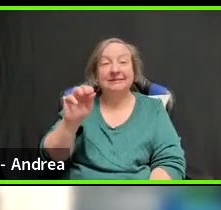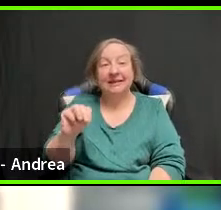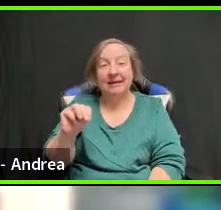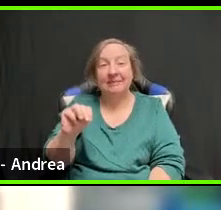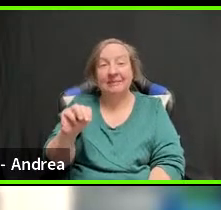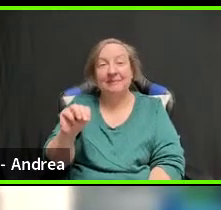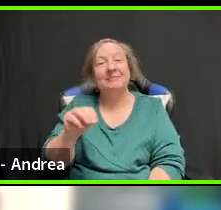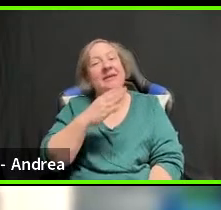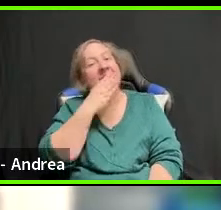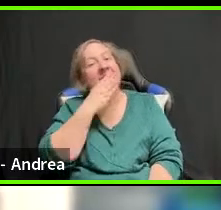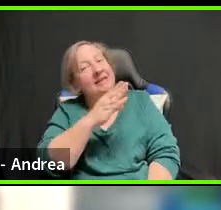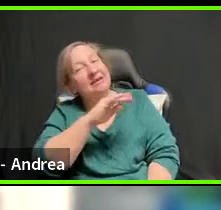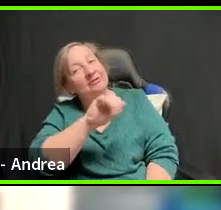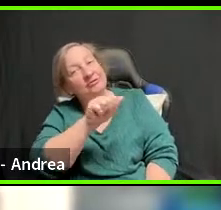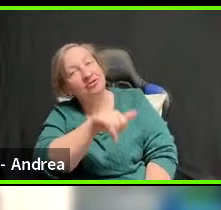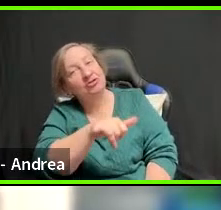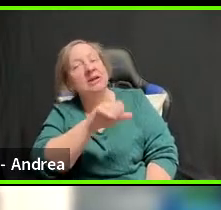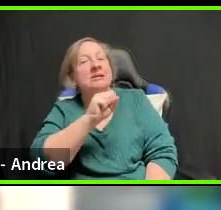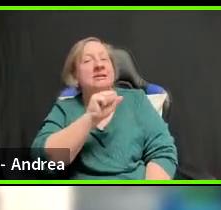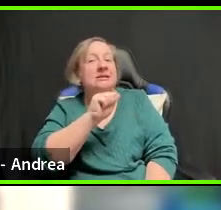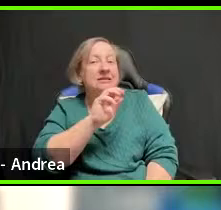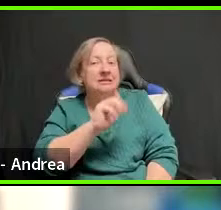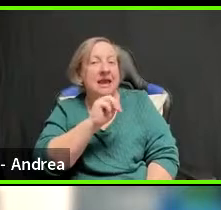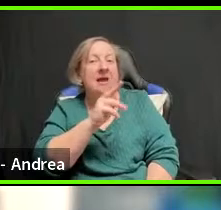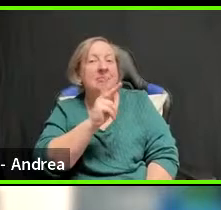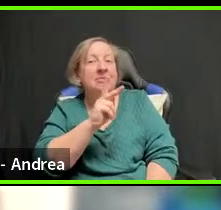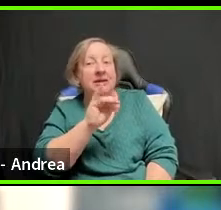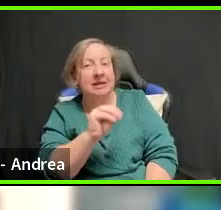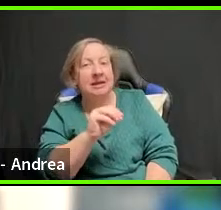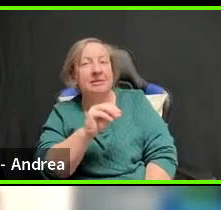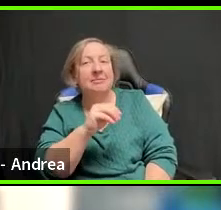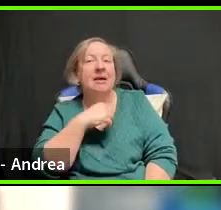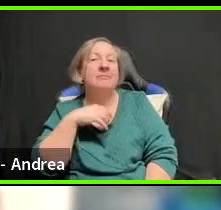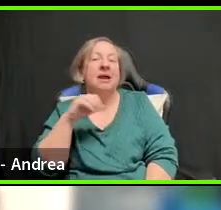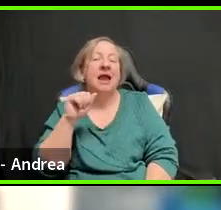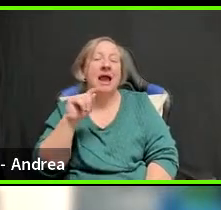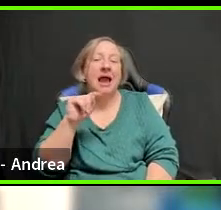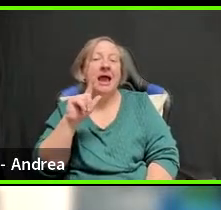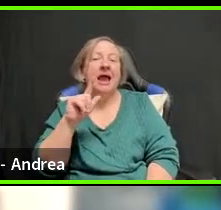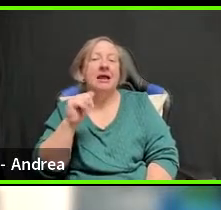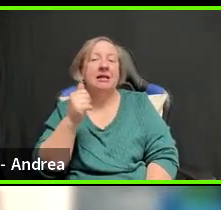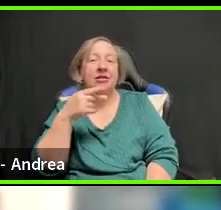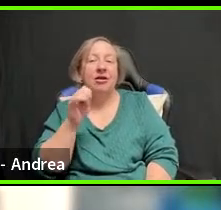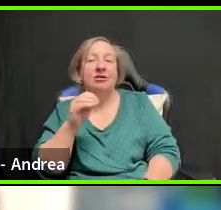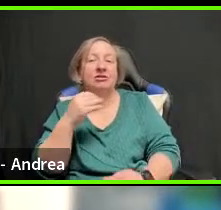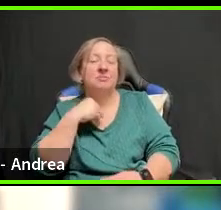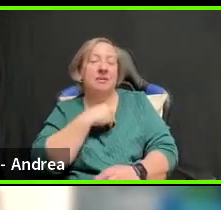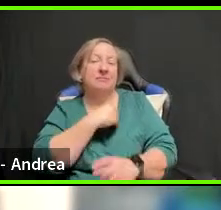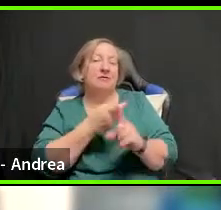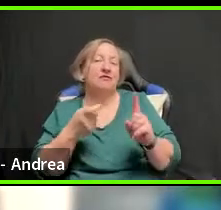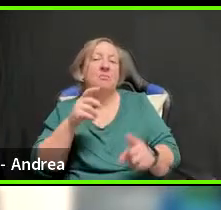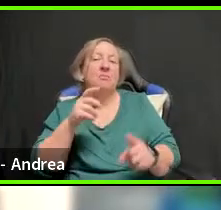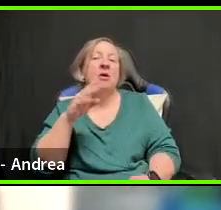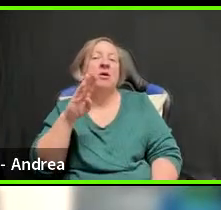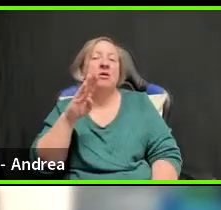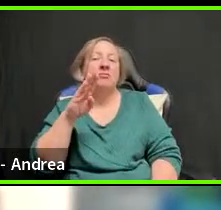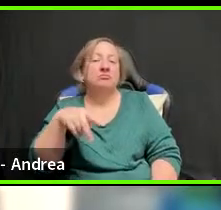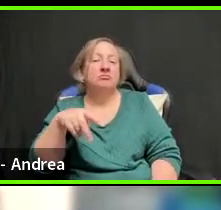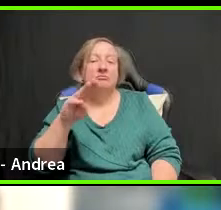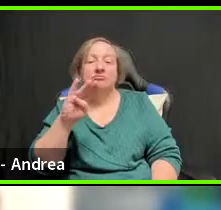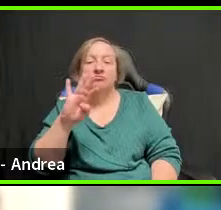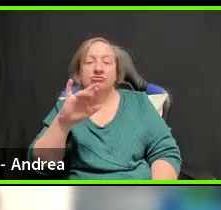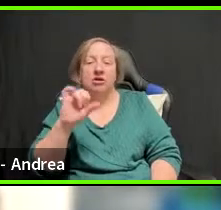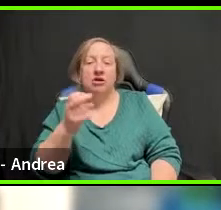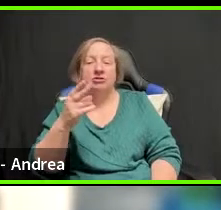Well, thank you, Jay. So Sam Kim, I'm at large member from Brush Prairie, Washington. My pronouns are